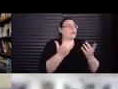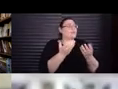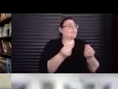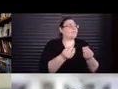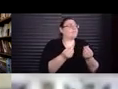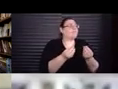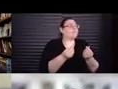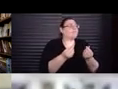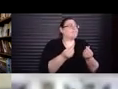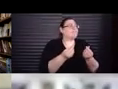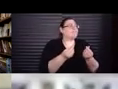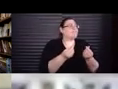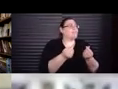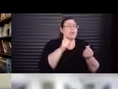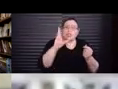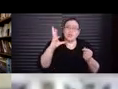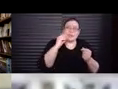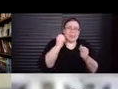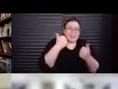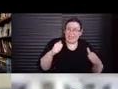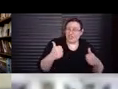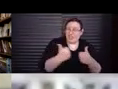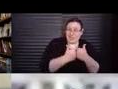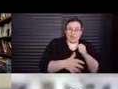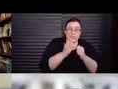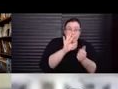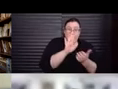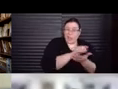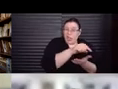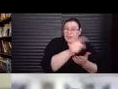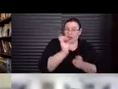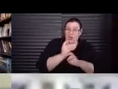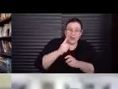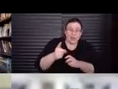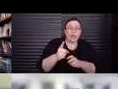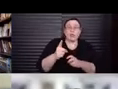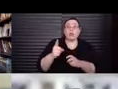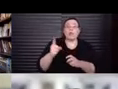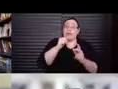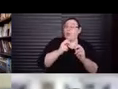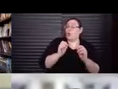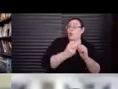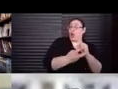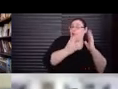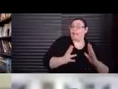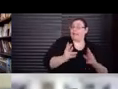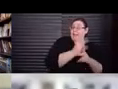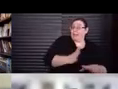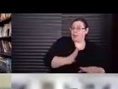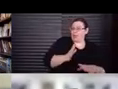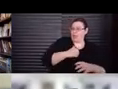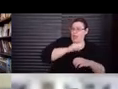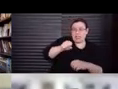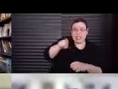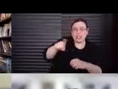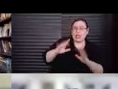did you experience any challenges in finding them? Did you experience any sort of resistance from the archivists themselves? Were these